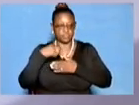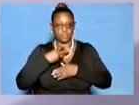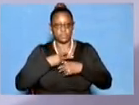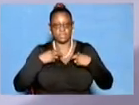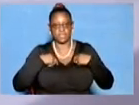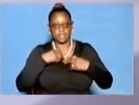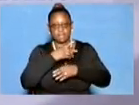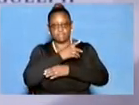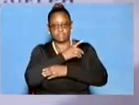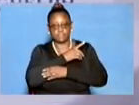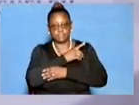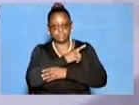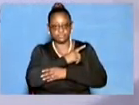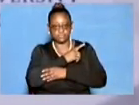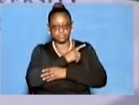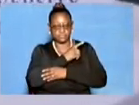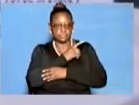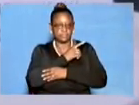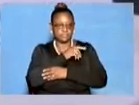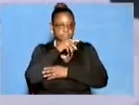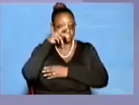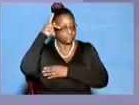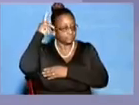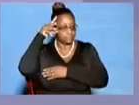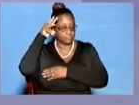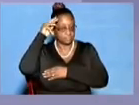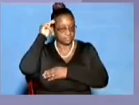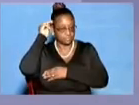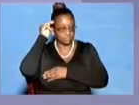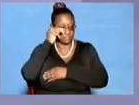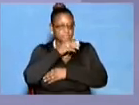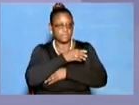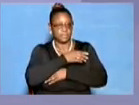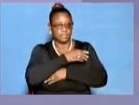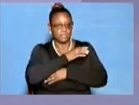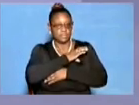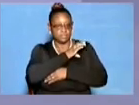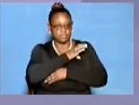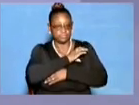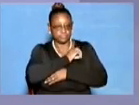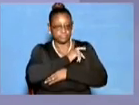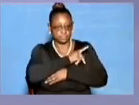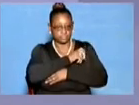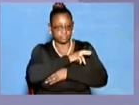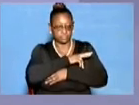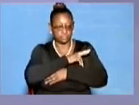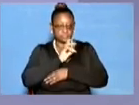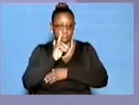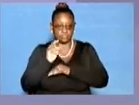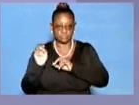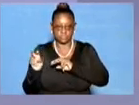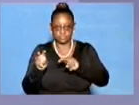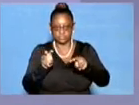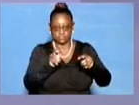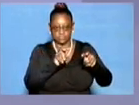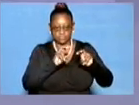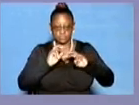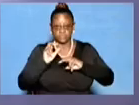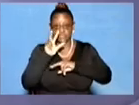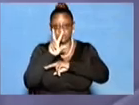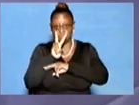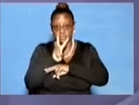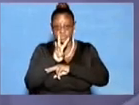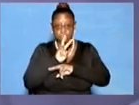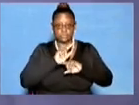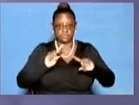Tourism, Investments and Aviation, the Honorable Chester Cooper, and NAT officials made the rounds at the fair that included representatives from 32